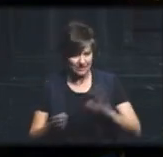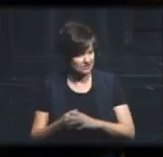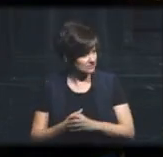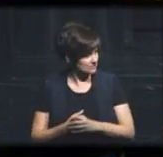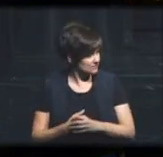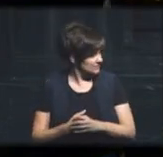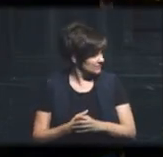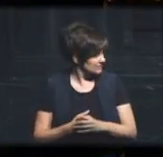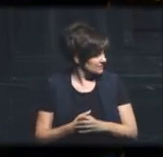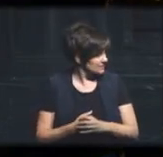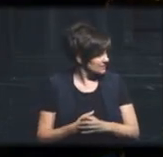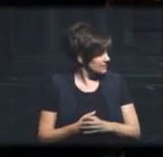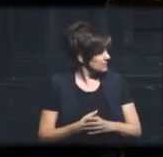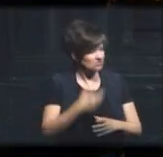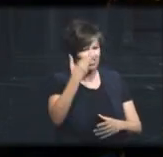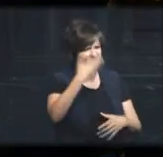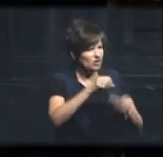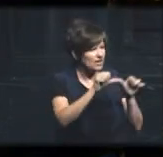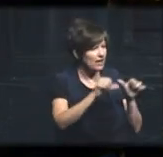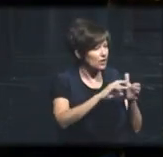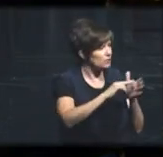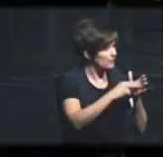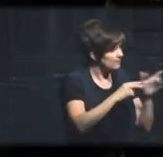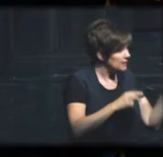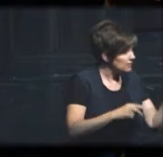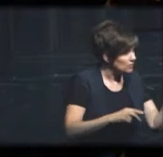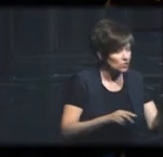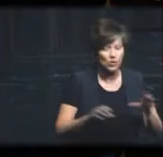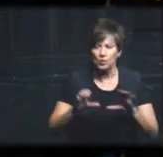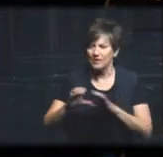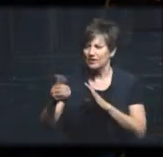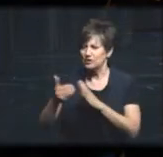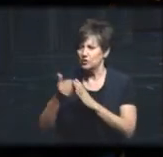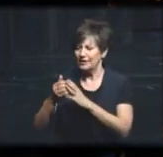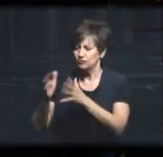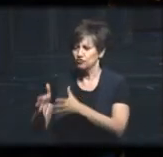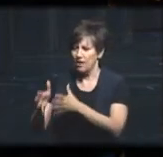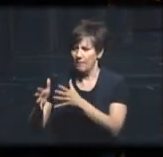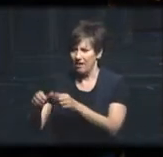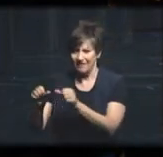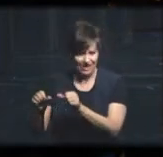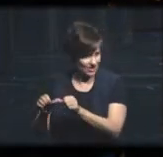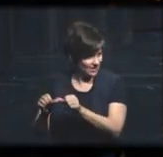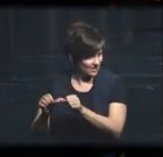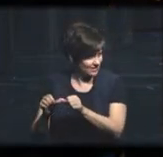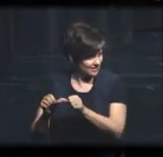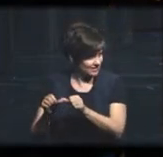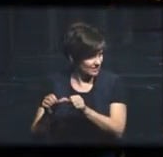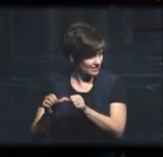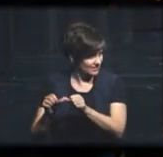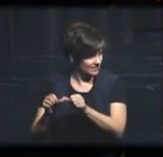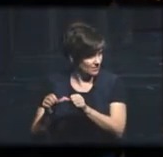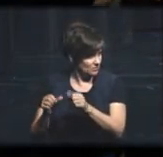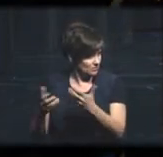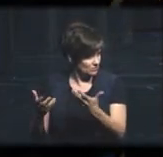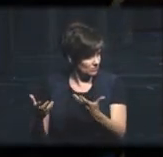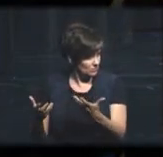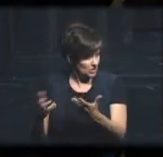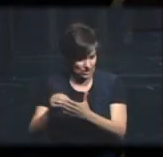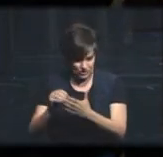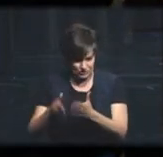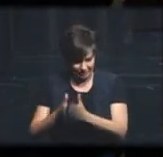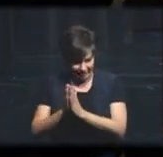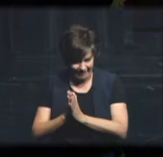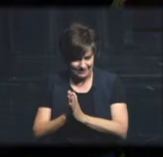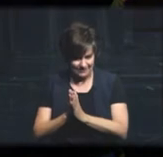I'm sorry, the front area. Where they're doing the new drop-off area? Yeah. They used to have handicap there, and students are